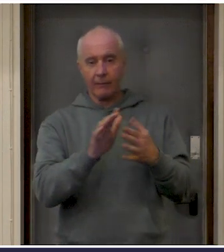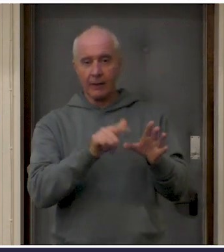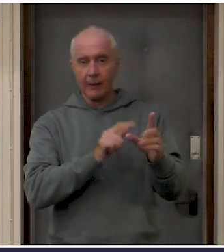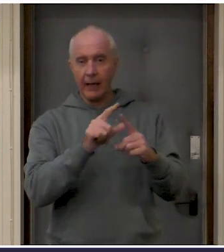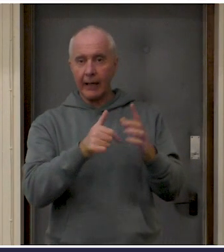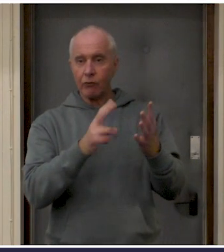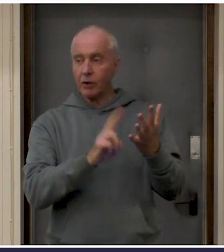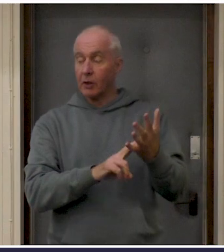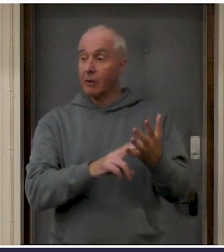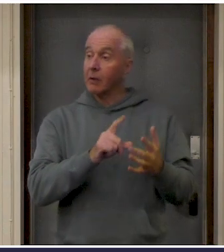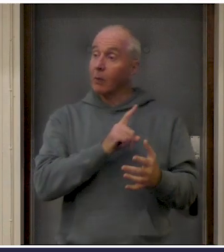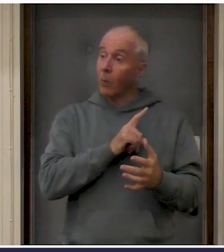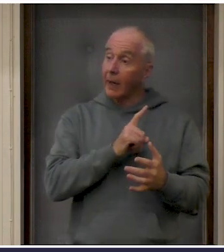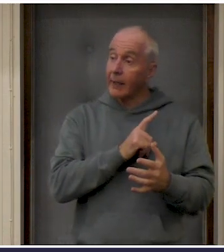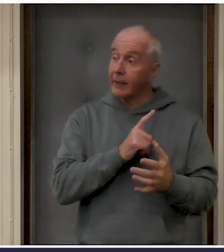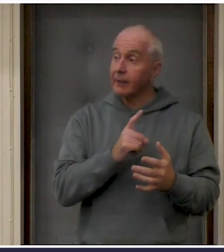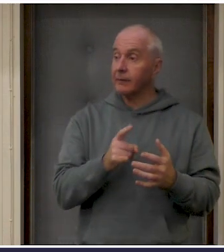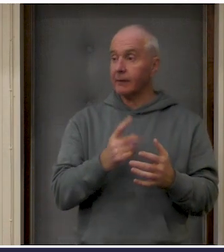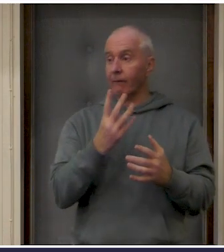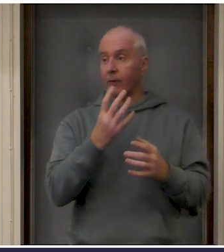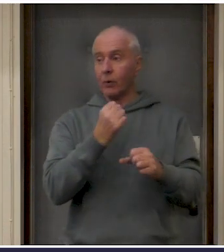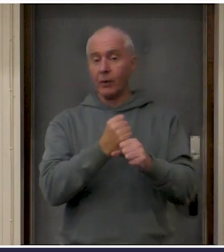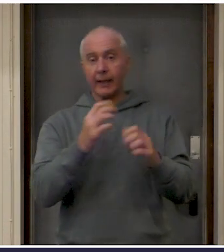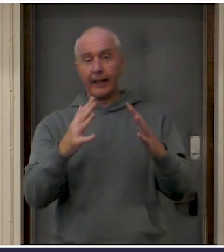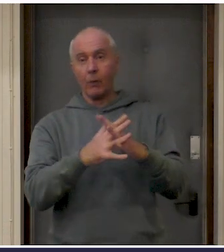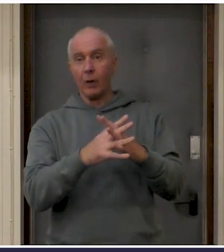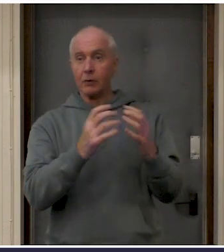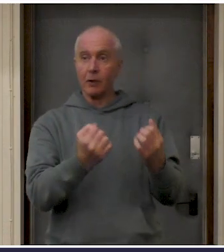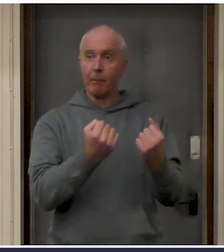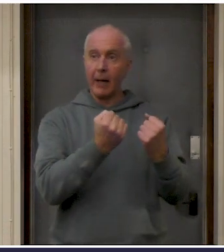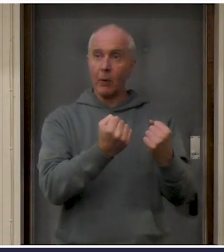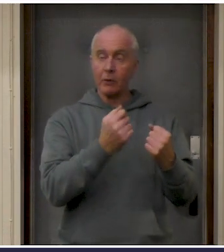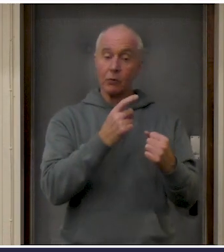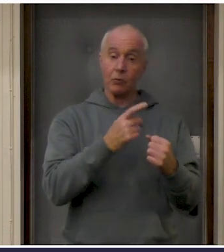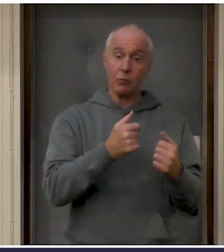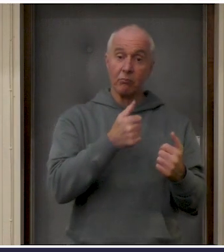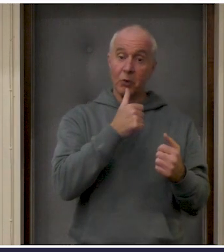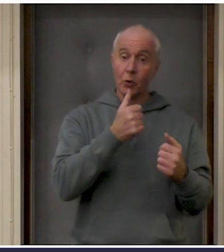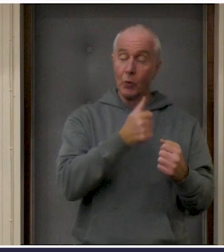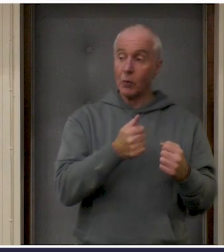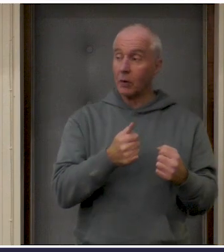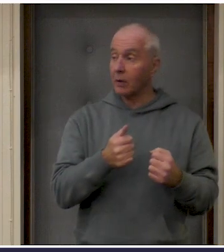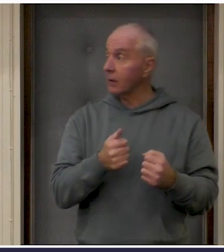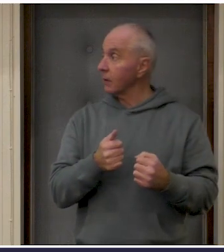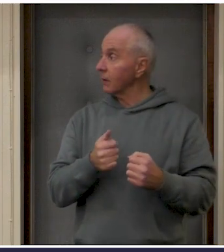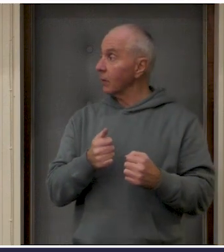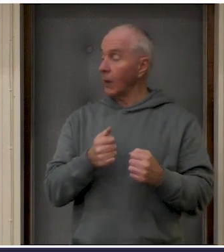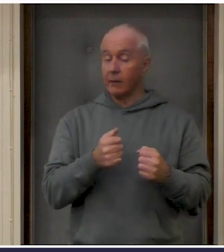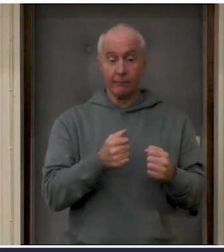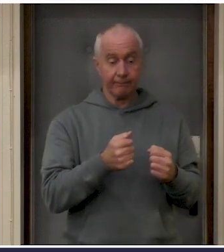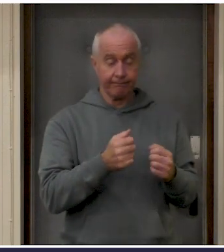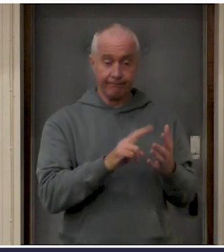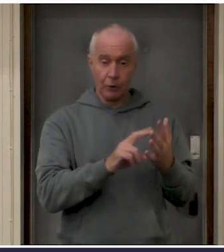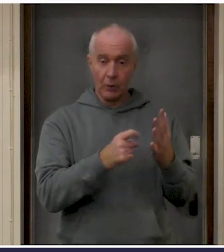in the island because they might have 4 gigawatts of power that they need to get rid of. And so when there used to be a nuclear reactor there,